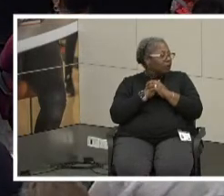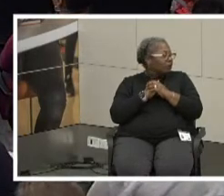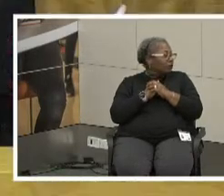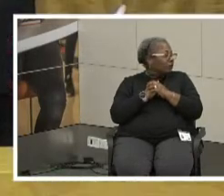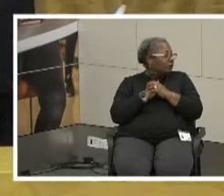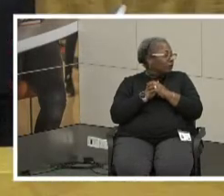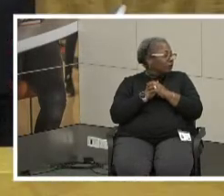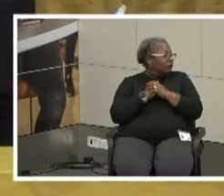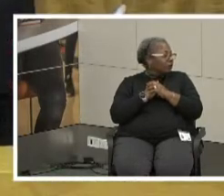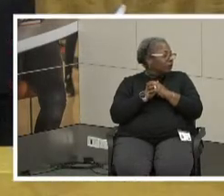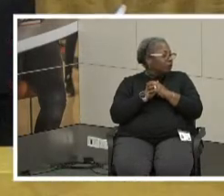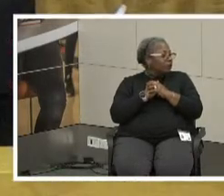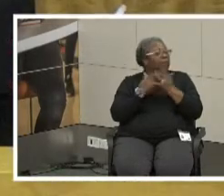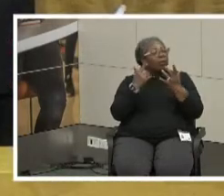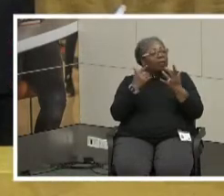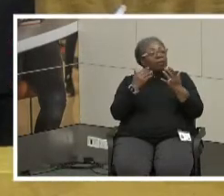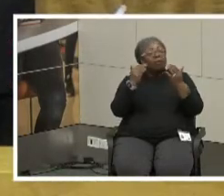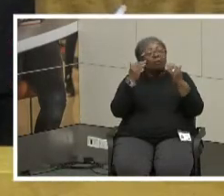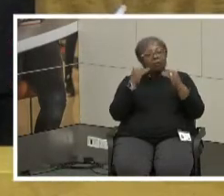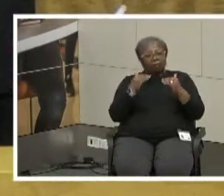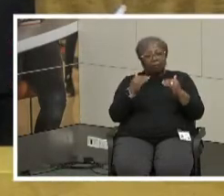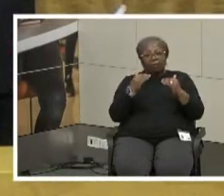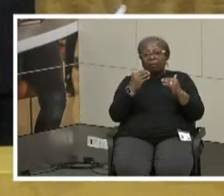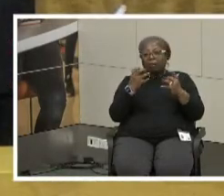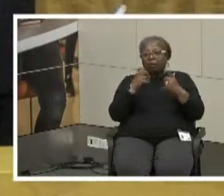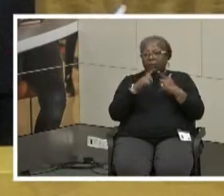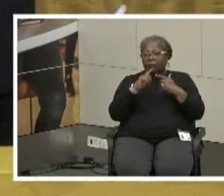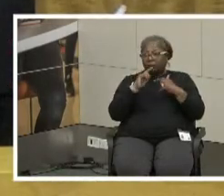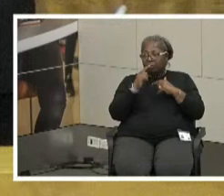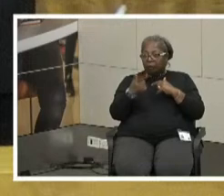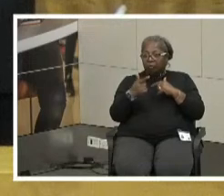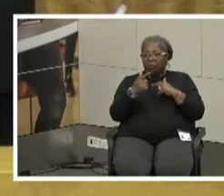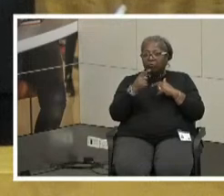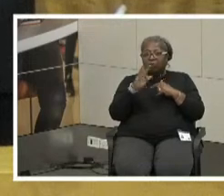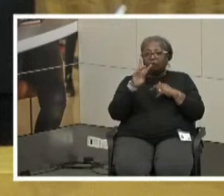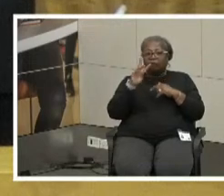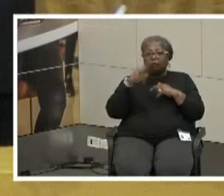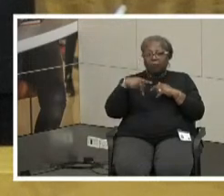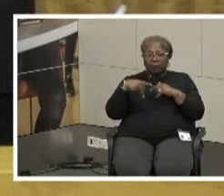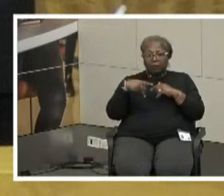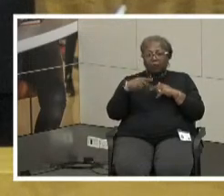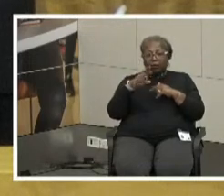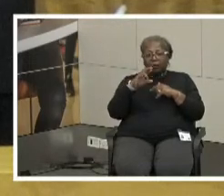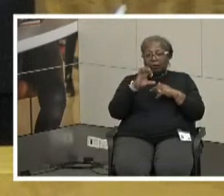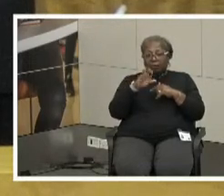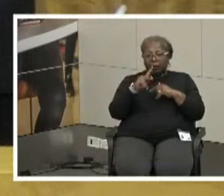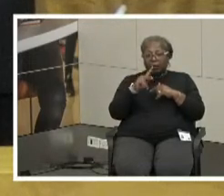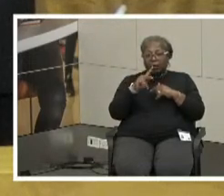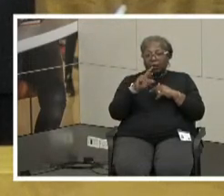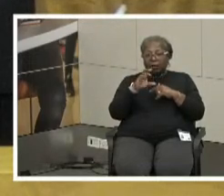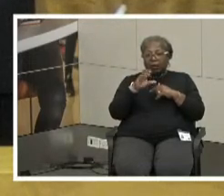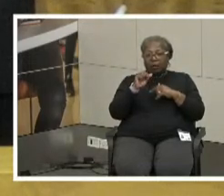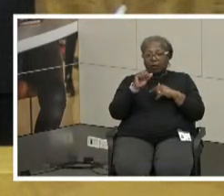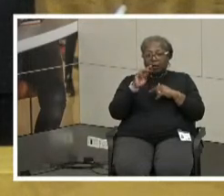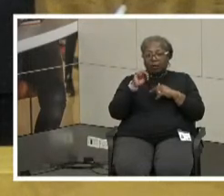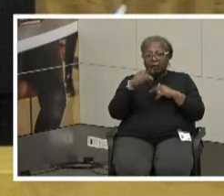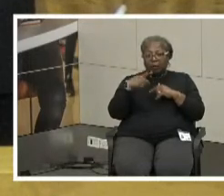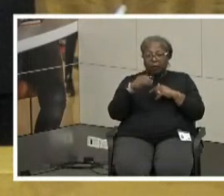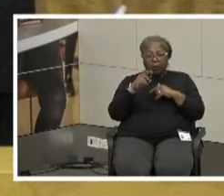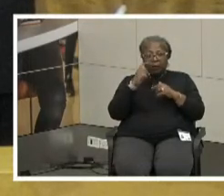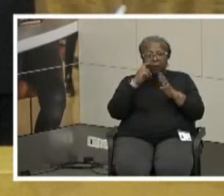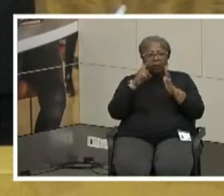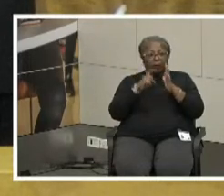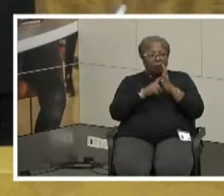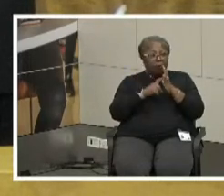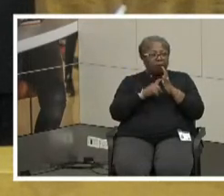you um I'd next like to turn it over to uh vice president Rick Campo to read our Proclamation recognizing Arab